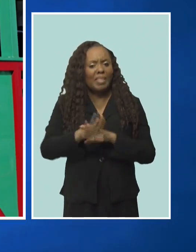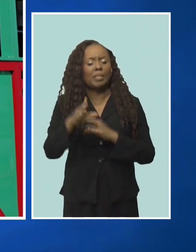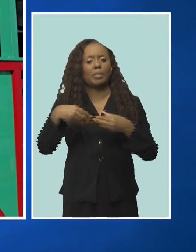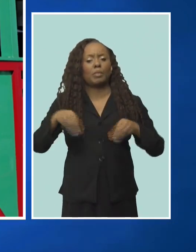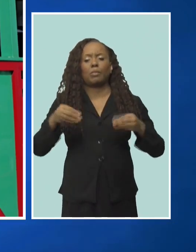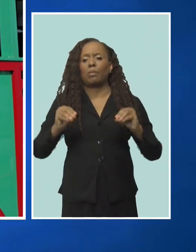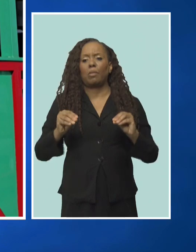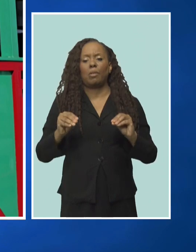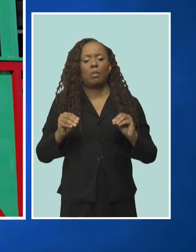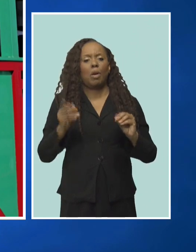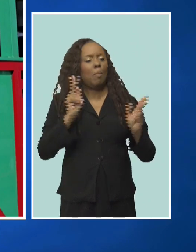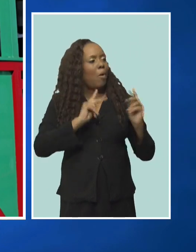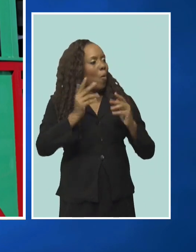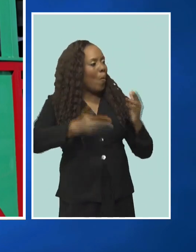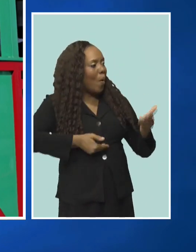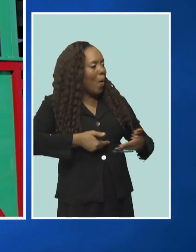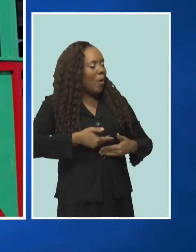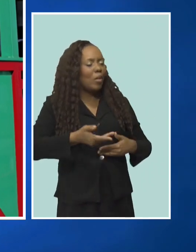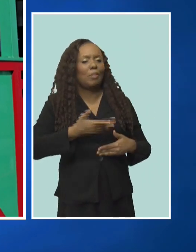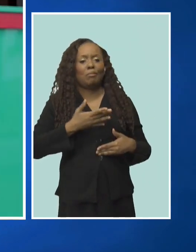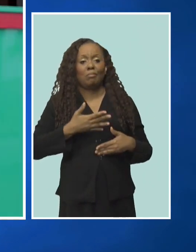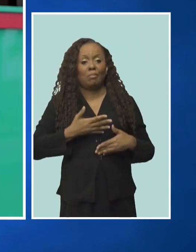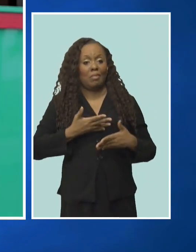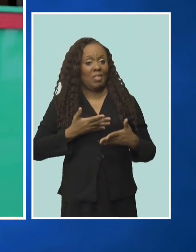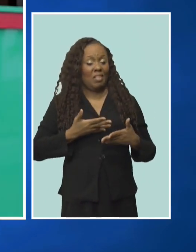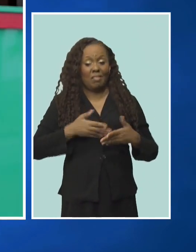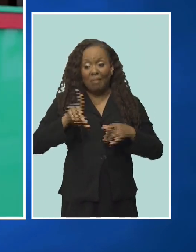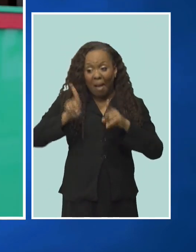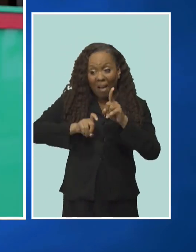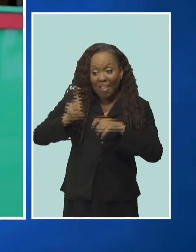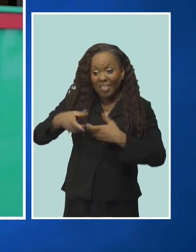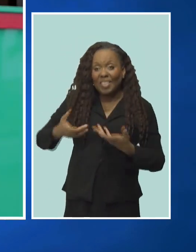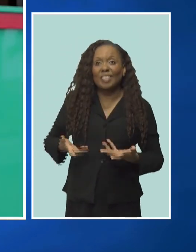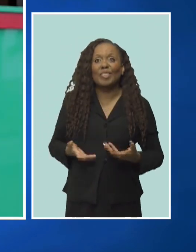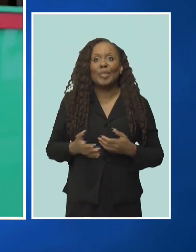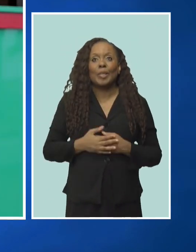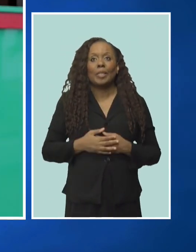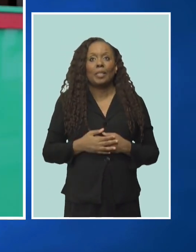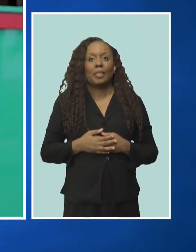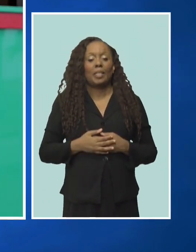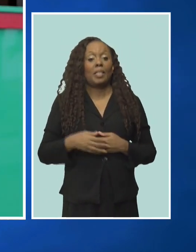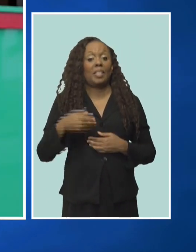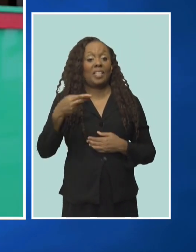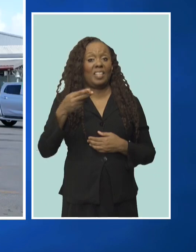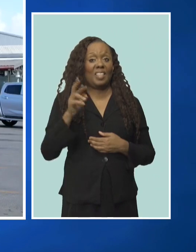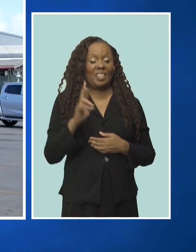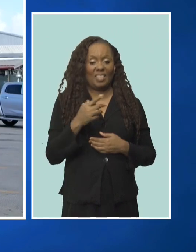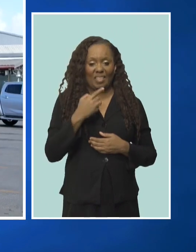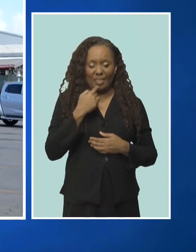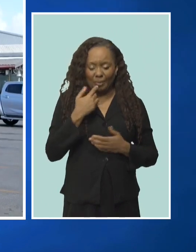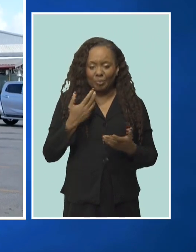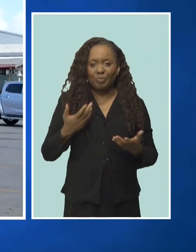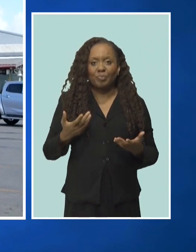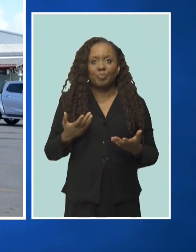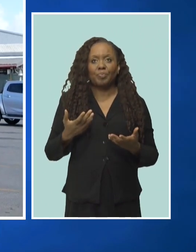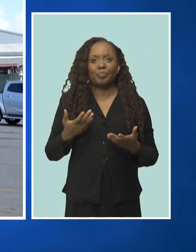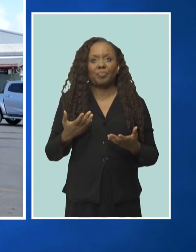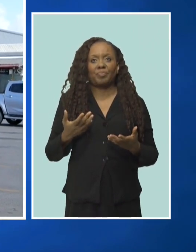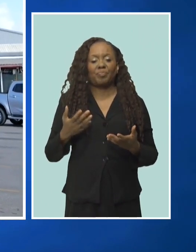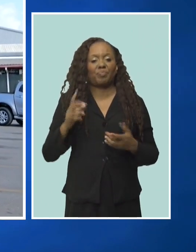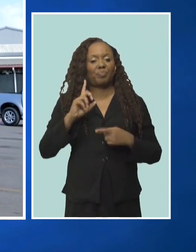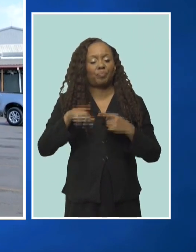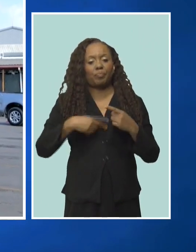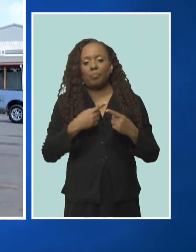only happy, but proud to see how that's grown. Human Resources Director Sharon York told the business report